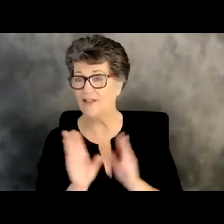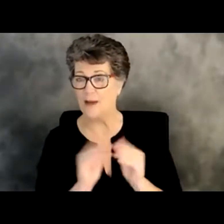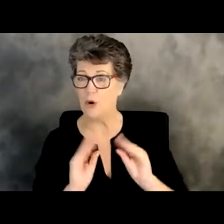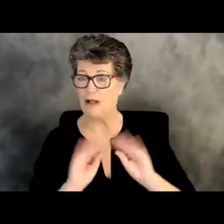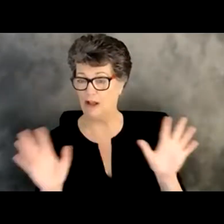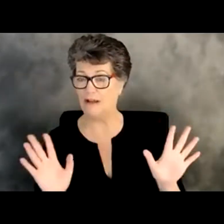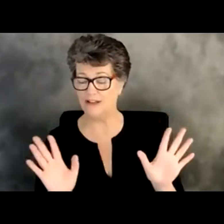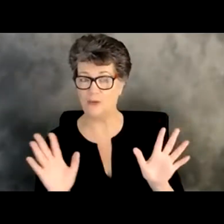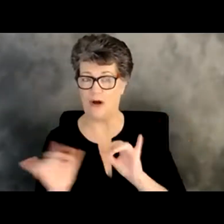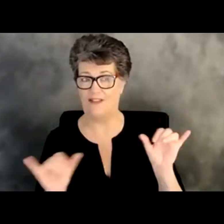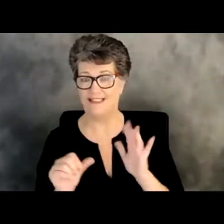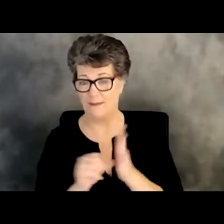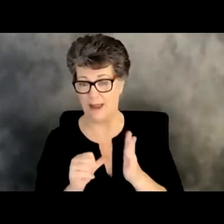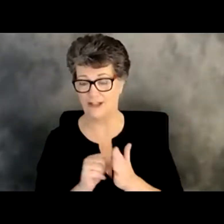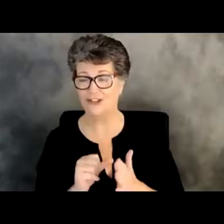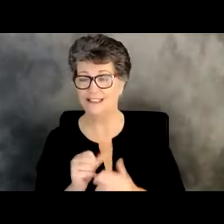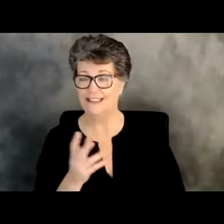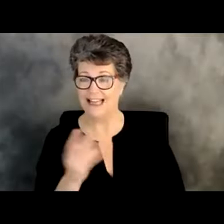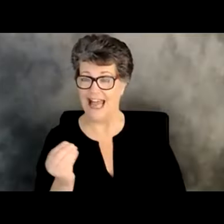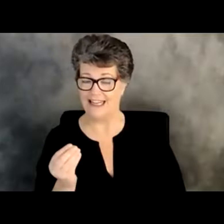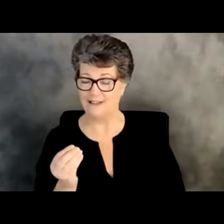so we're all on the same page when we do get to those